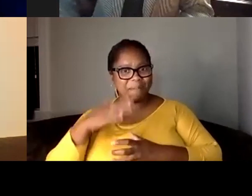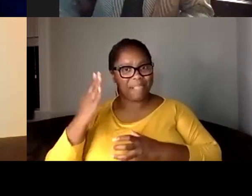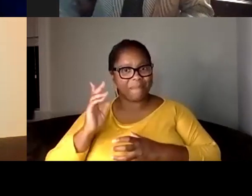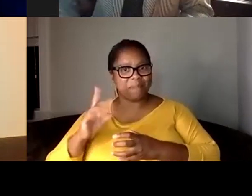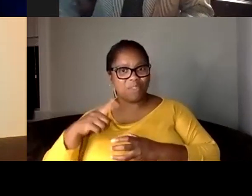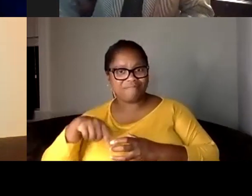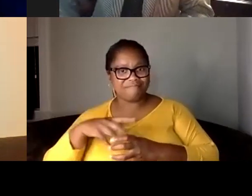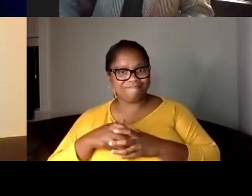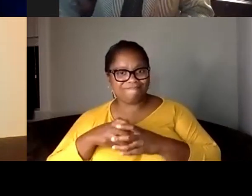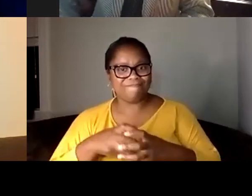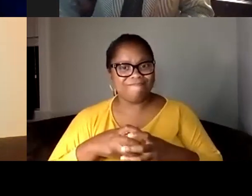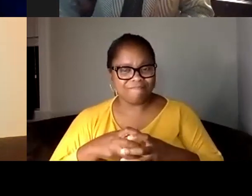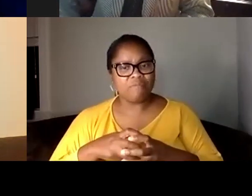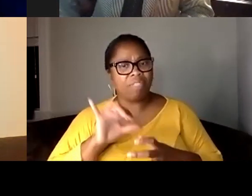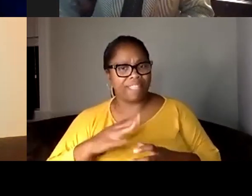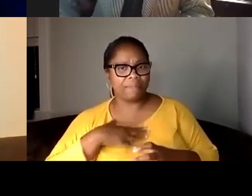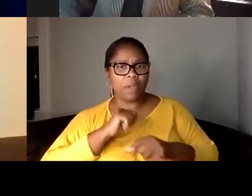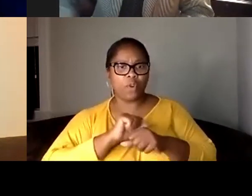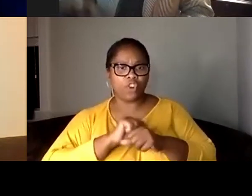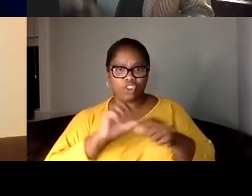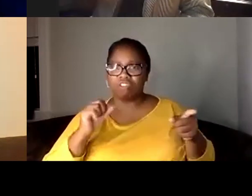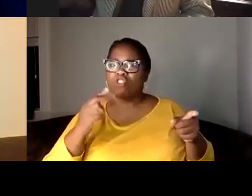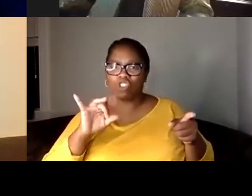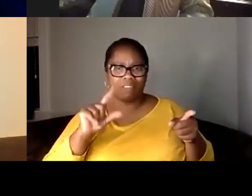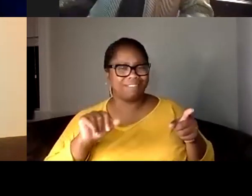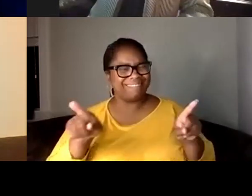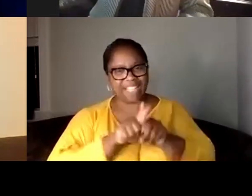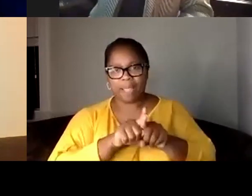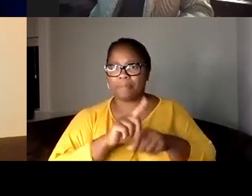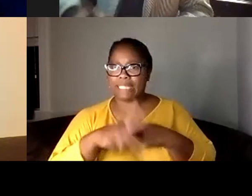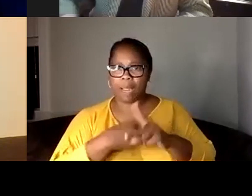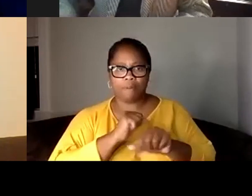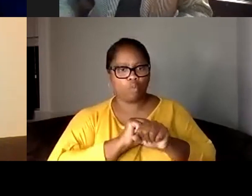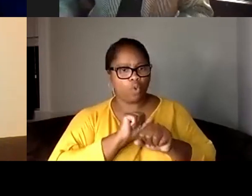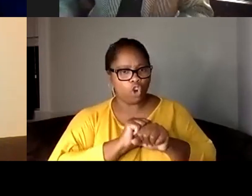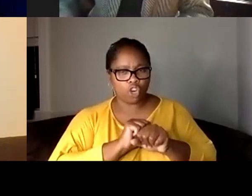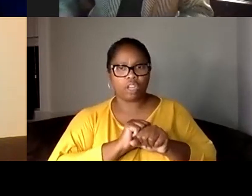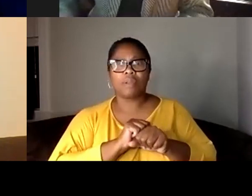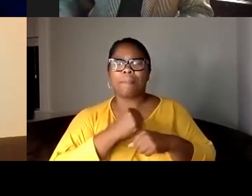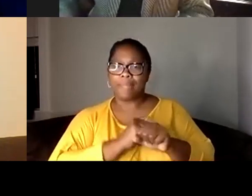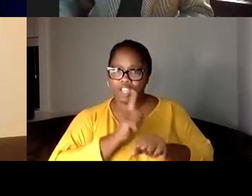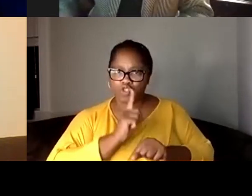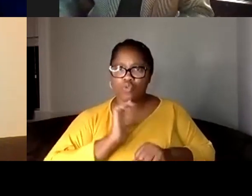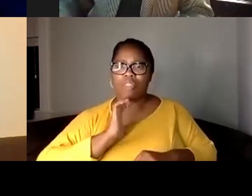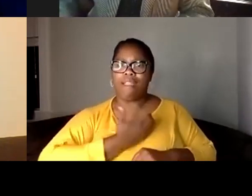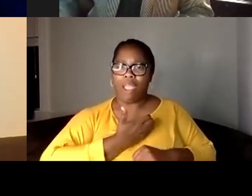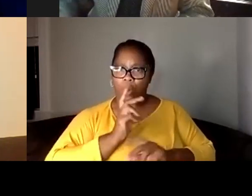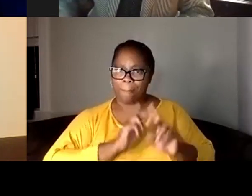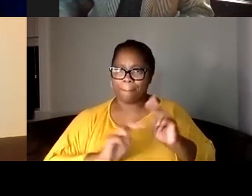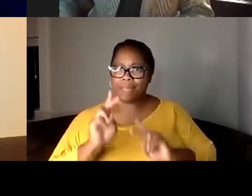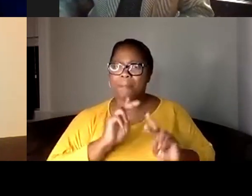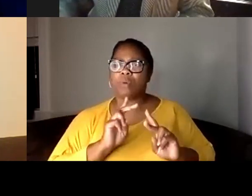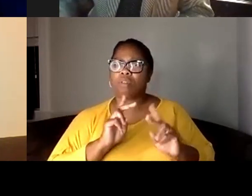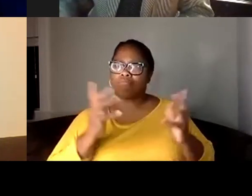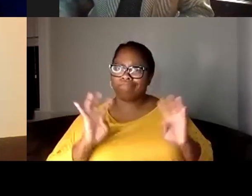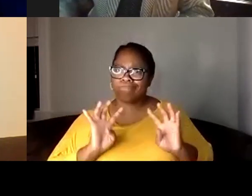I know it's been my work, and I see Sheila doing the same work, to make sure that our people are taking up space